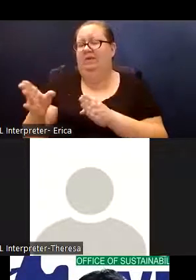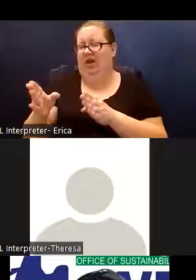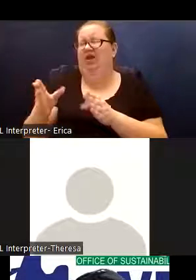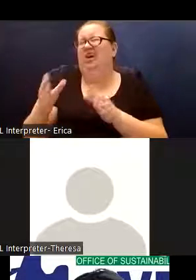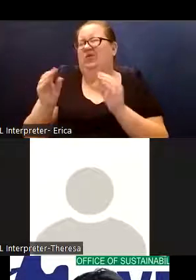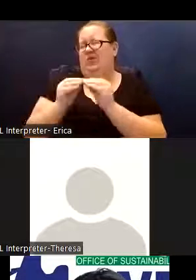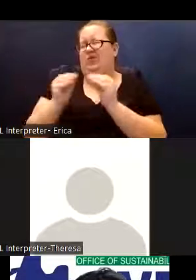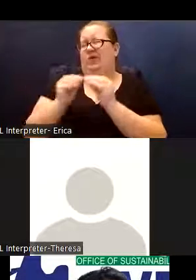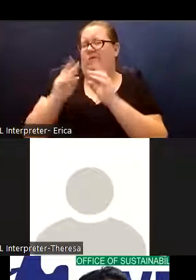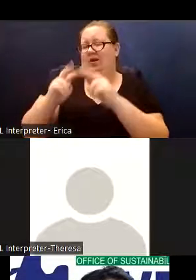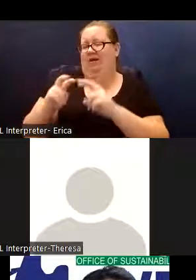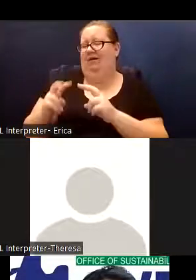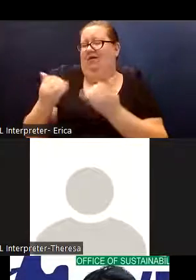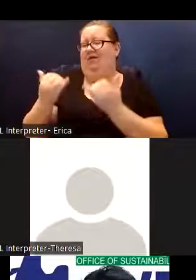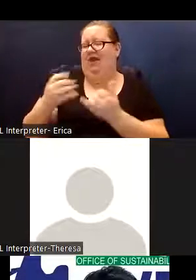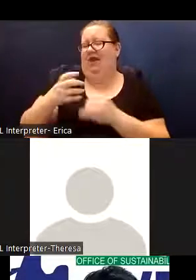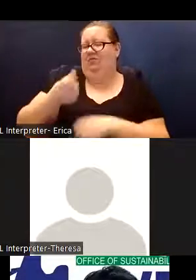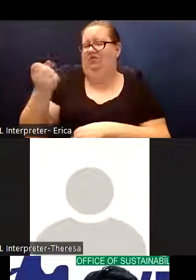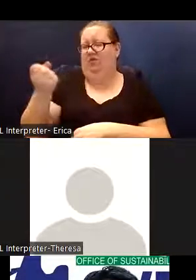at the moment.